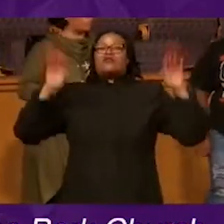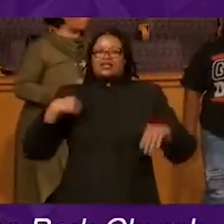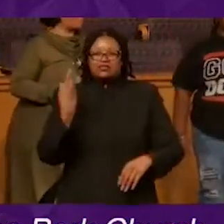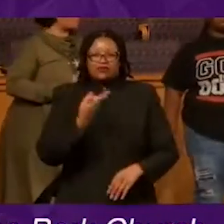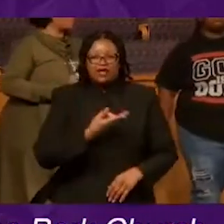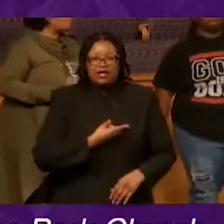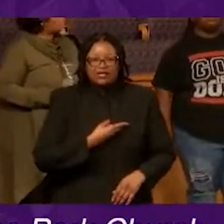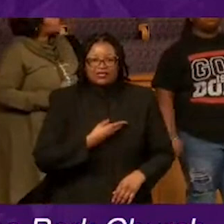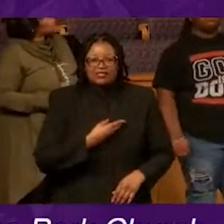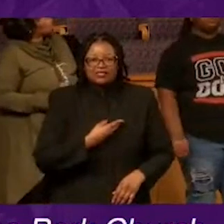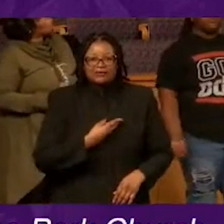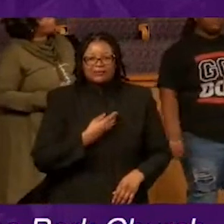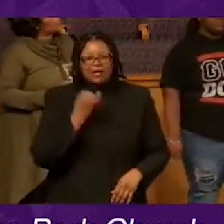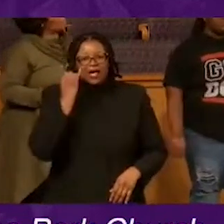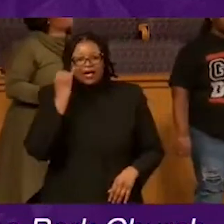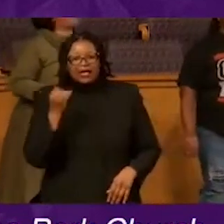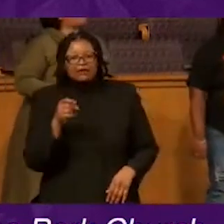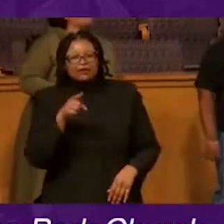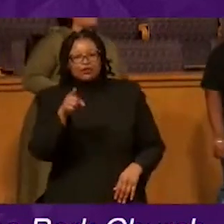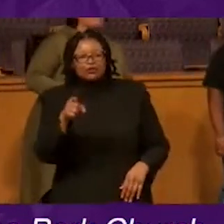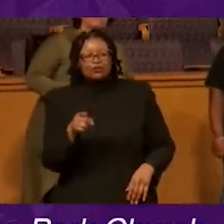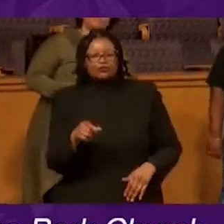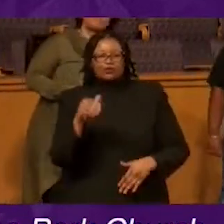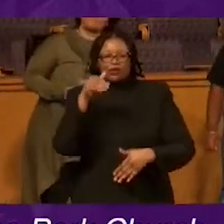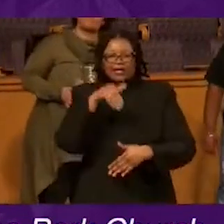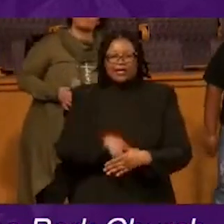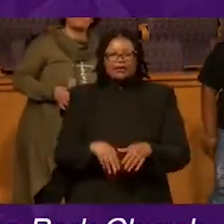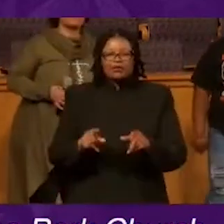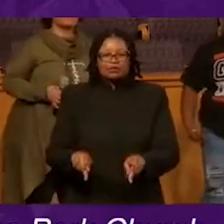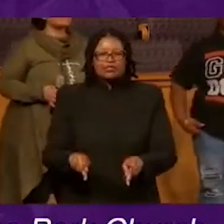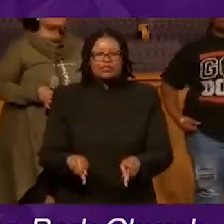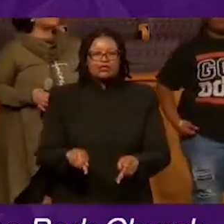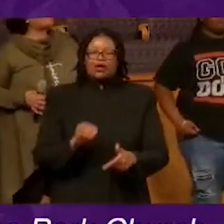If you are under the sound of my voice, whether in person or virtual,